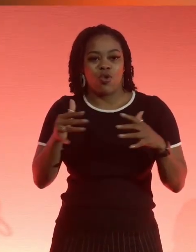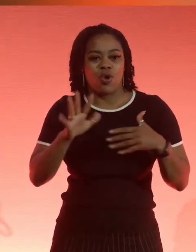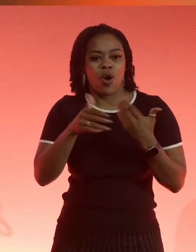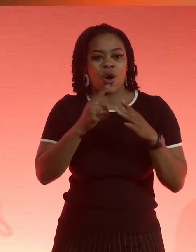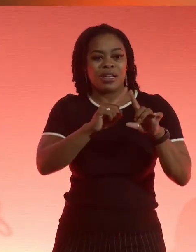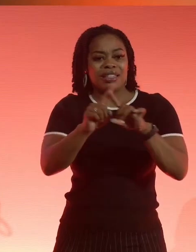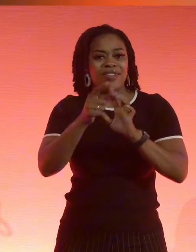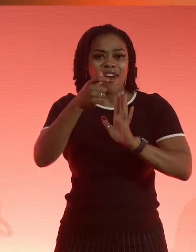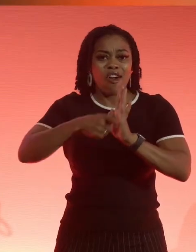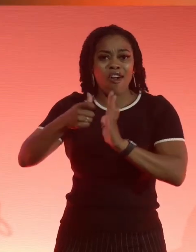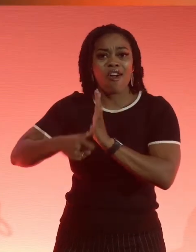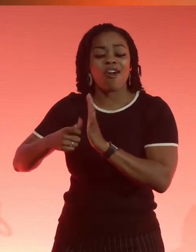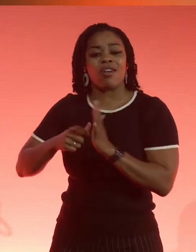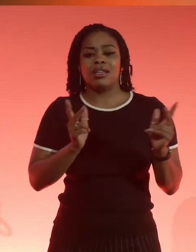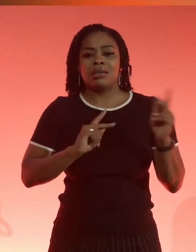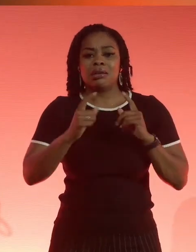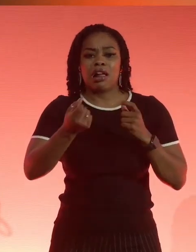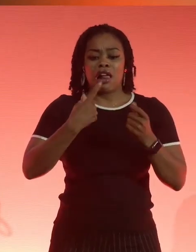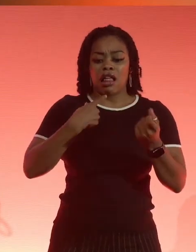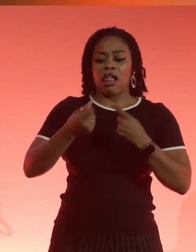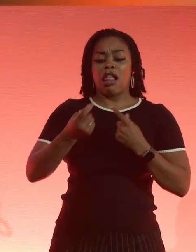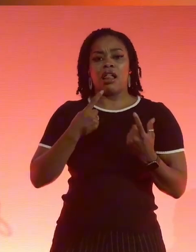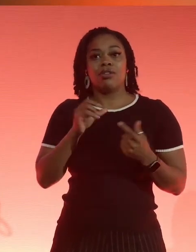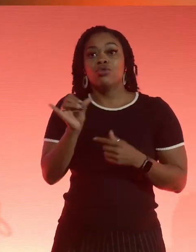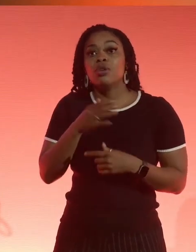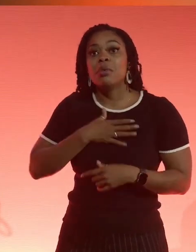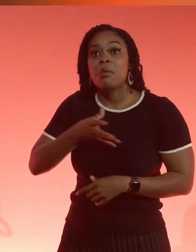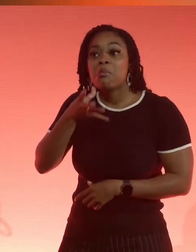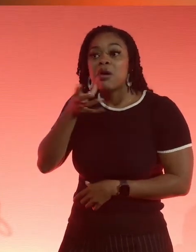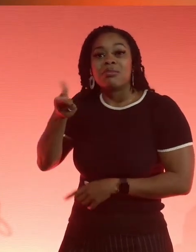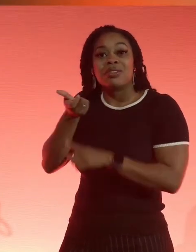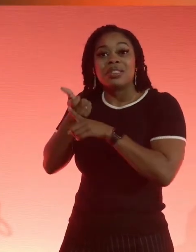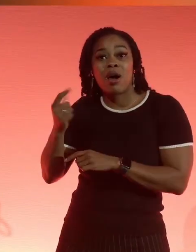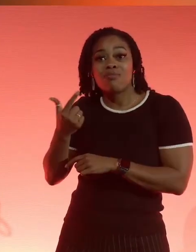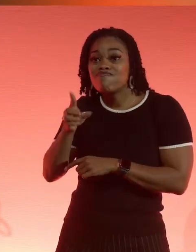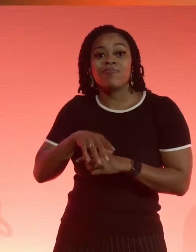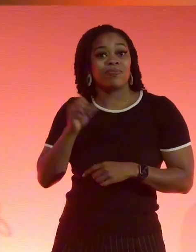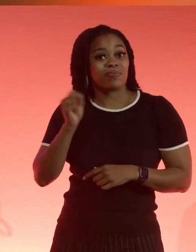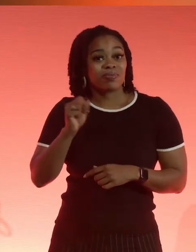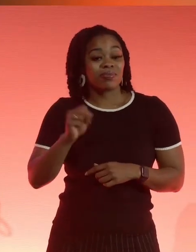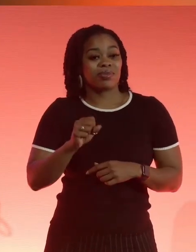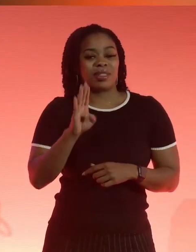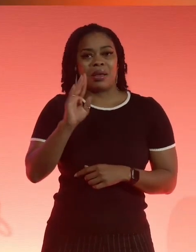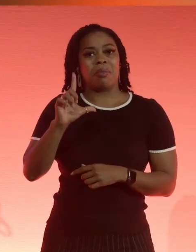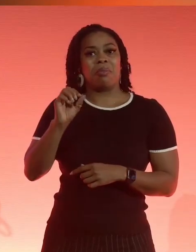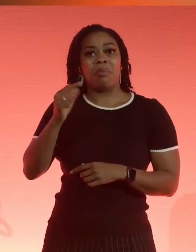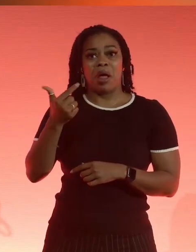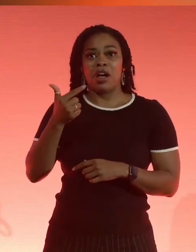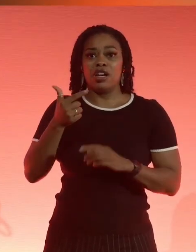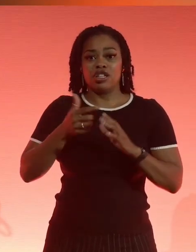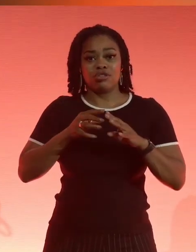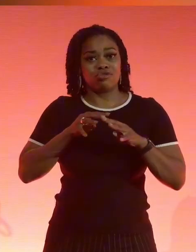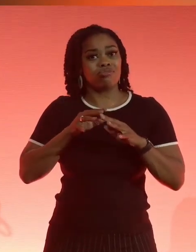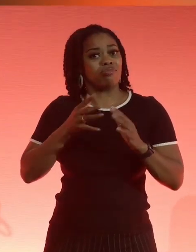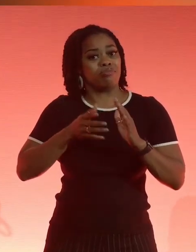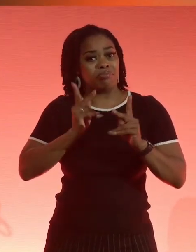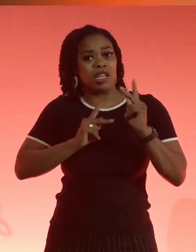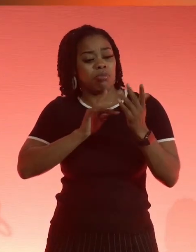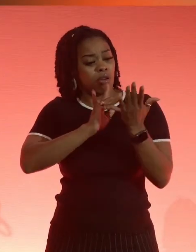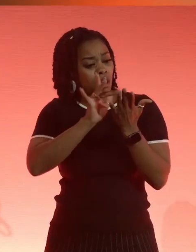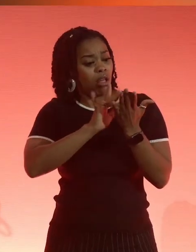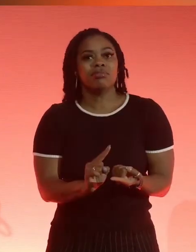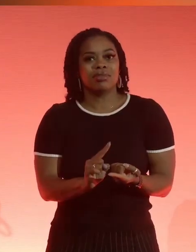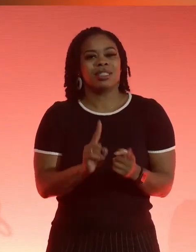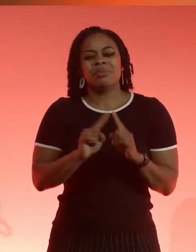articles, everybody sent them to me. Even my mom, who doesn't read blogs. Yeah, blog traffic is down. But that is half of